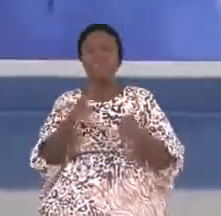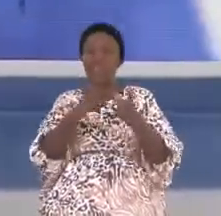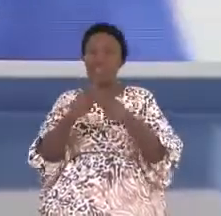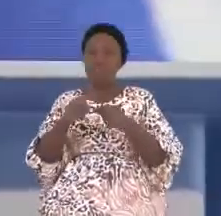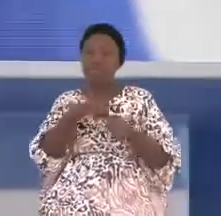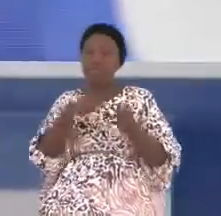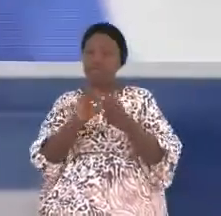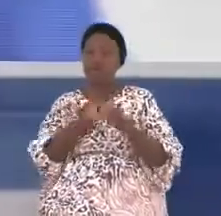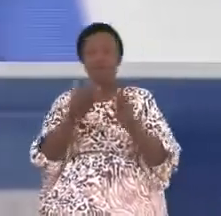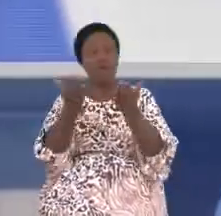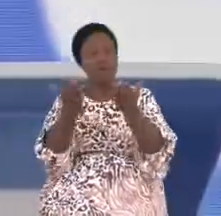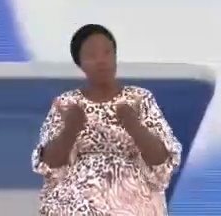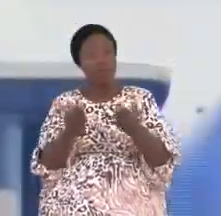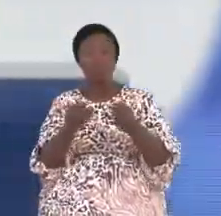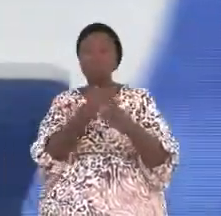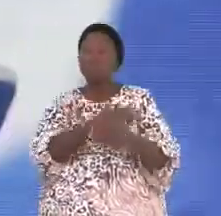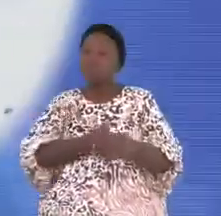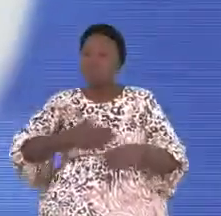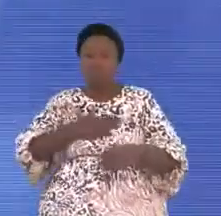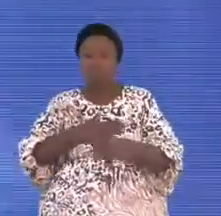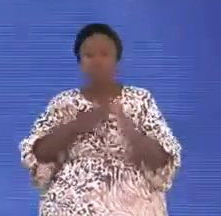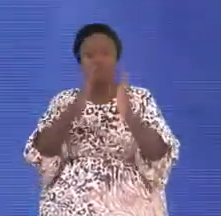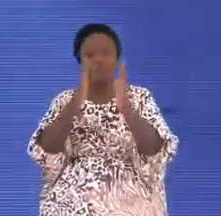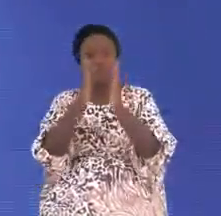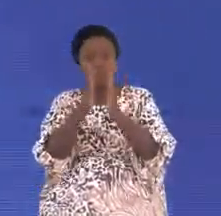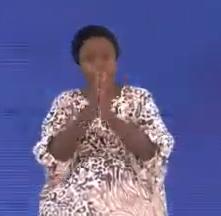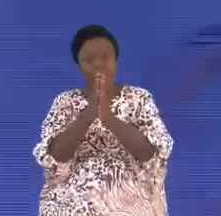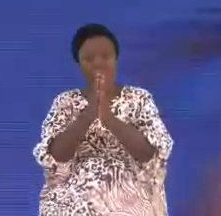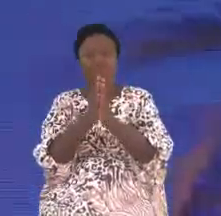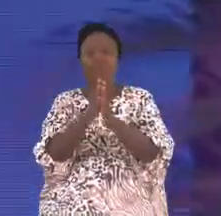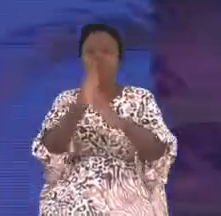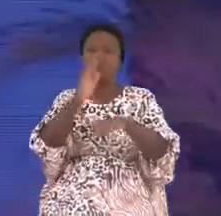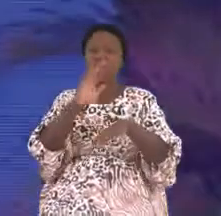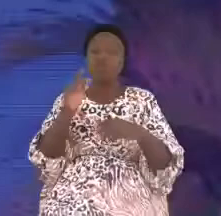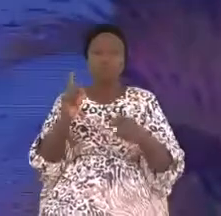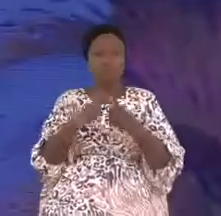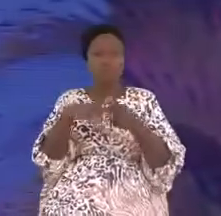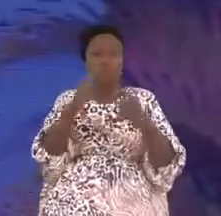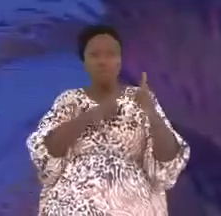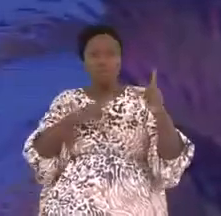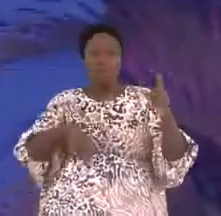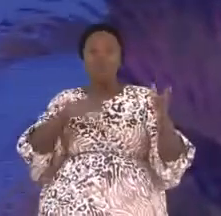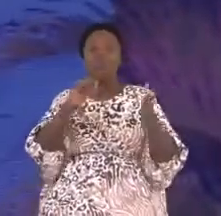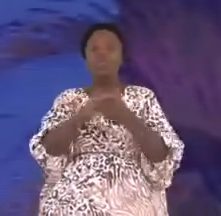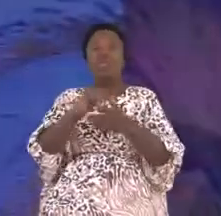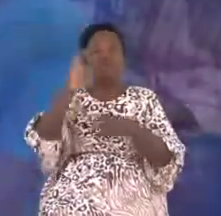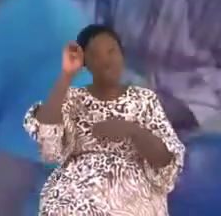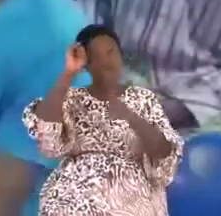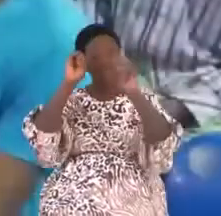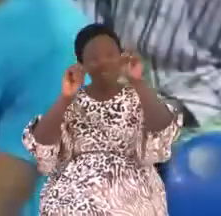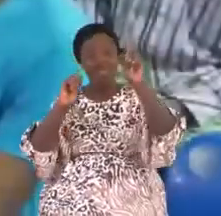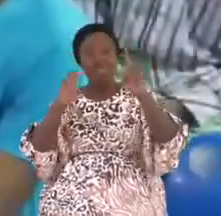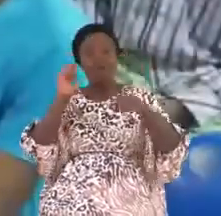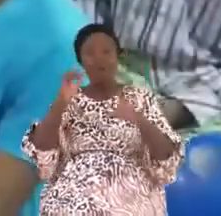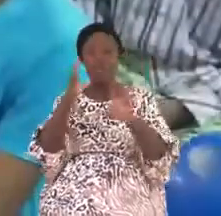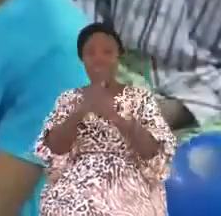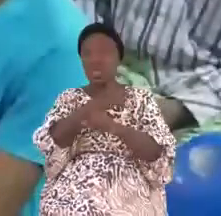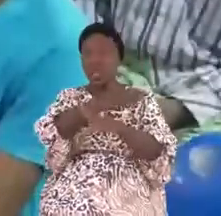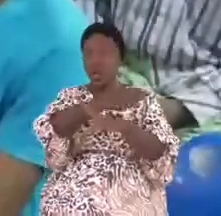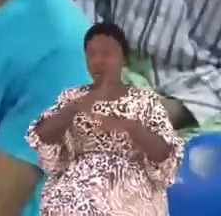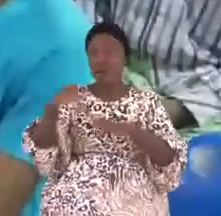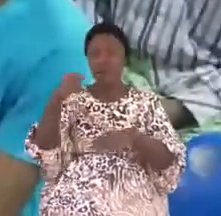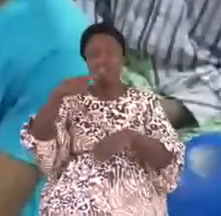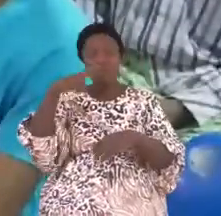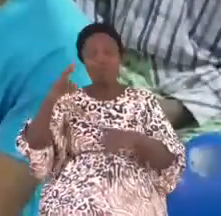pray unto the lord that he take away the serpents from us they knew